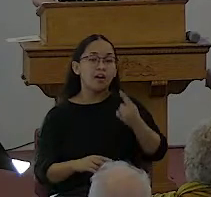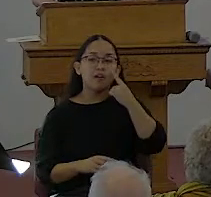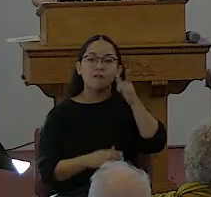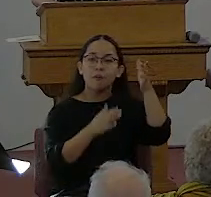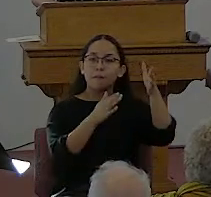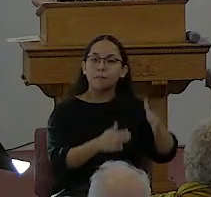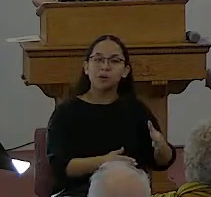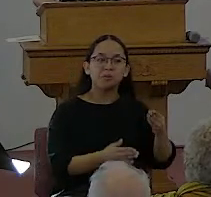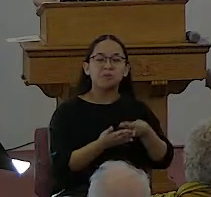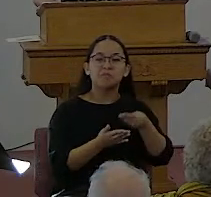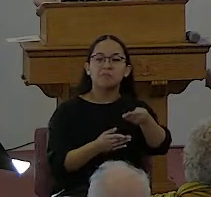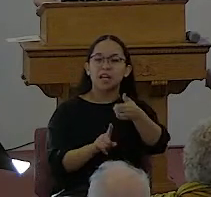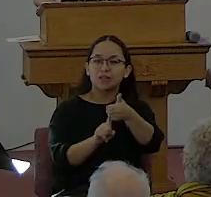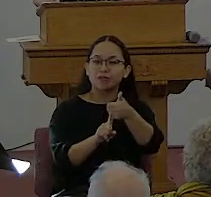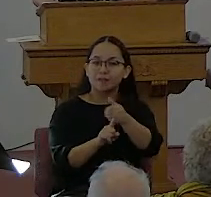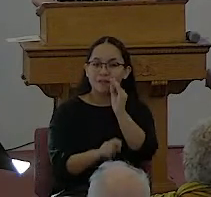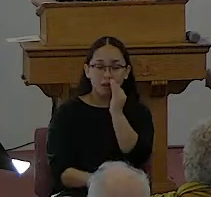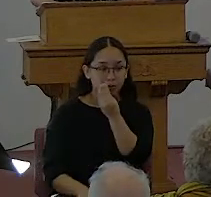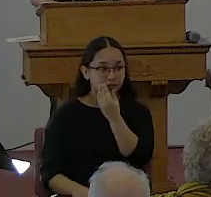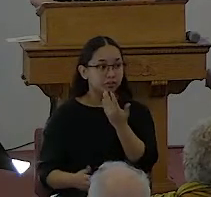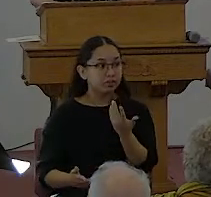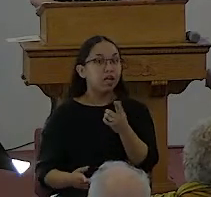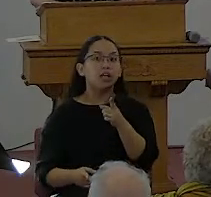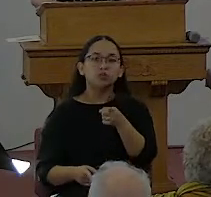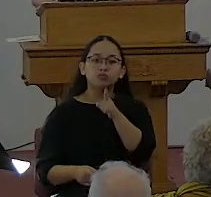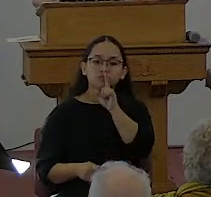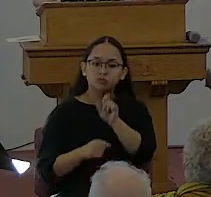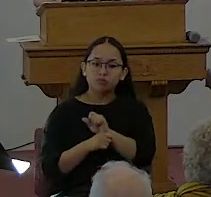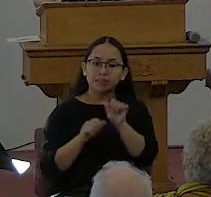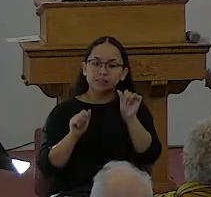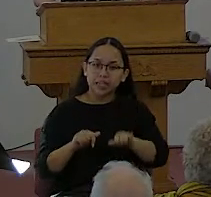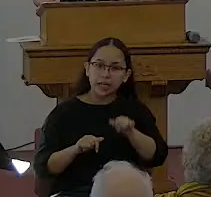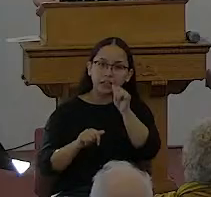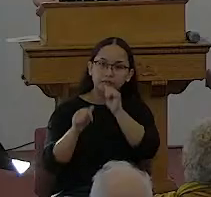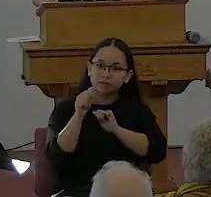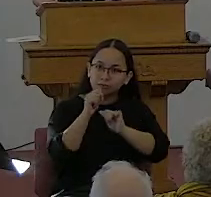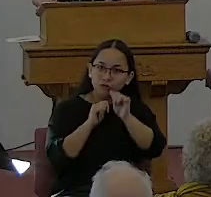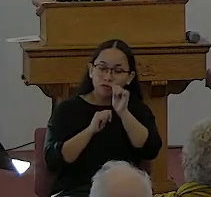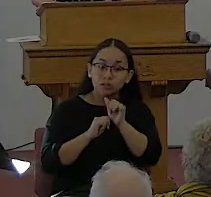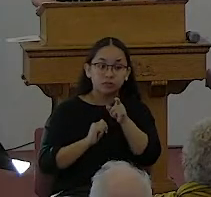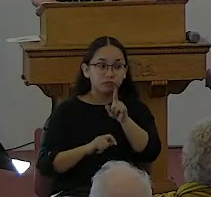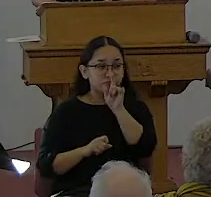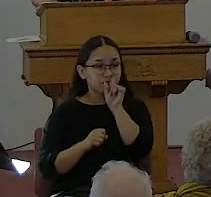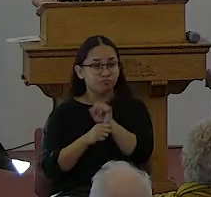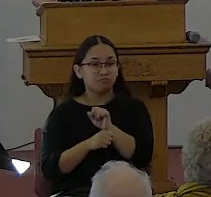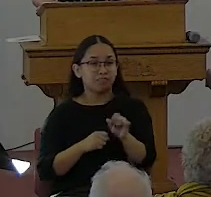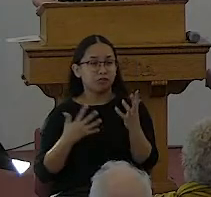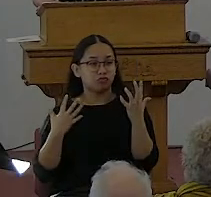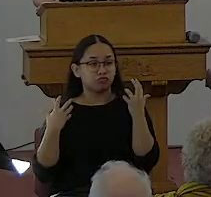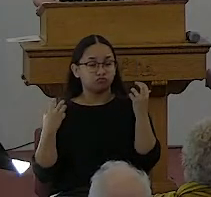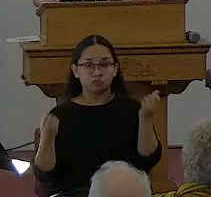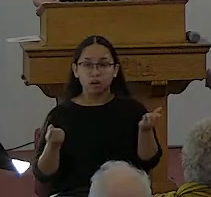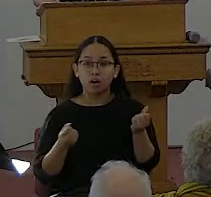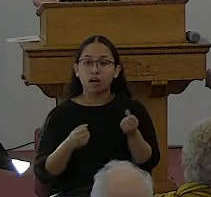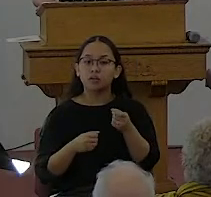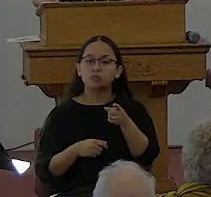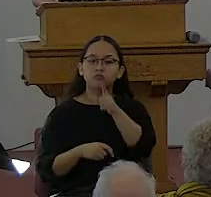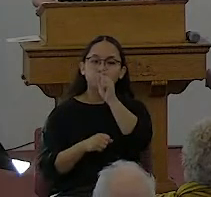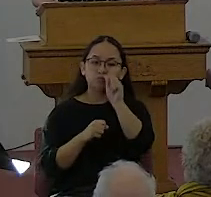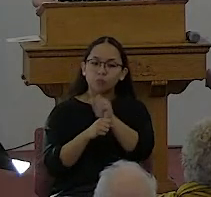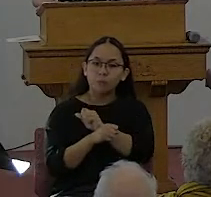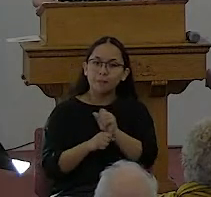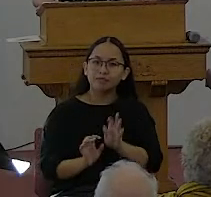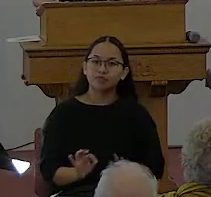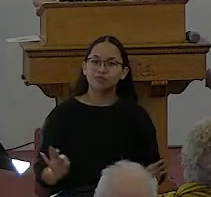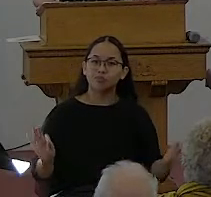flowers. And you learn that you really can endure, that you really are strong, and you really do have